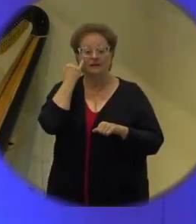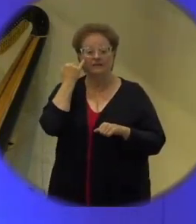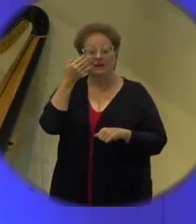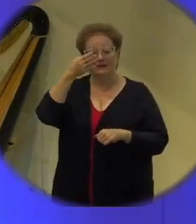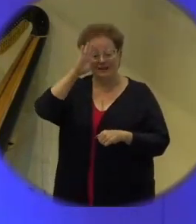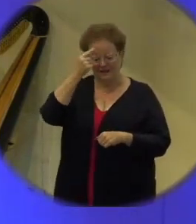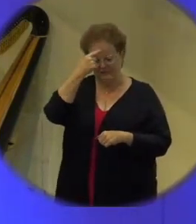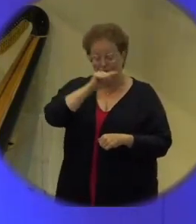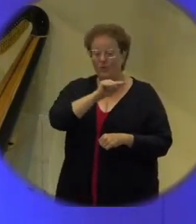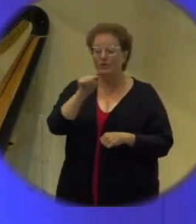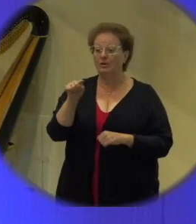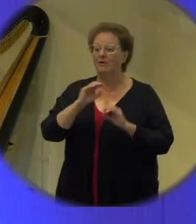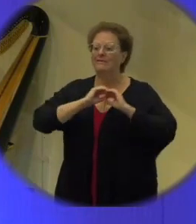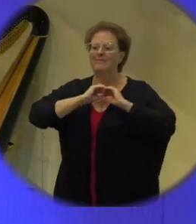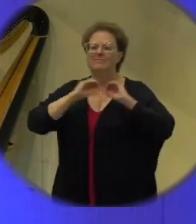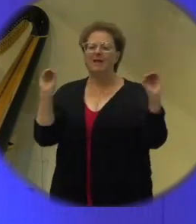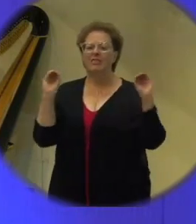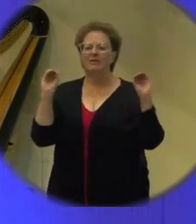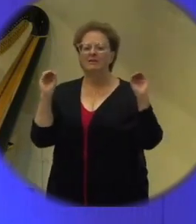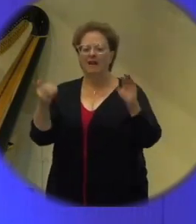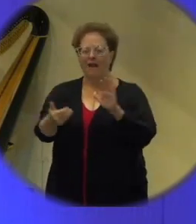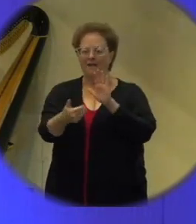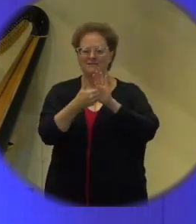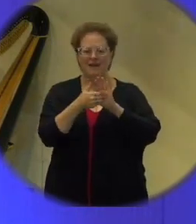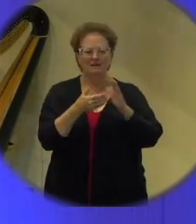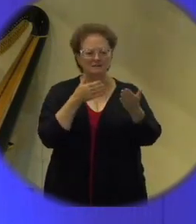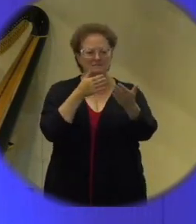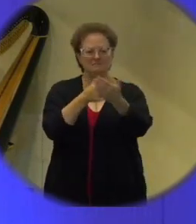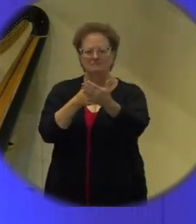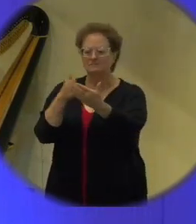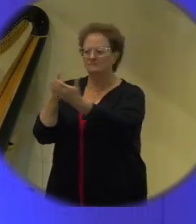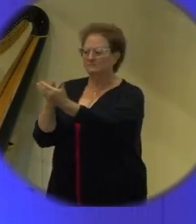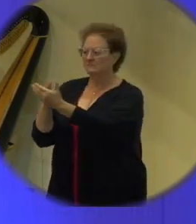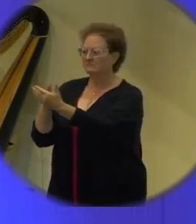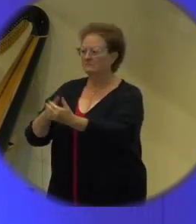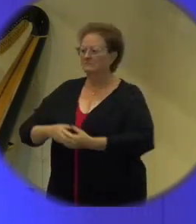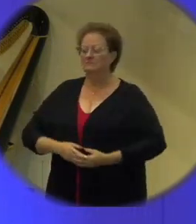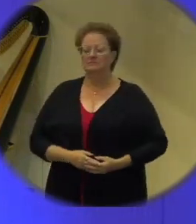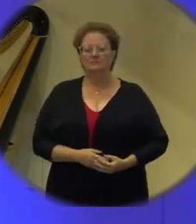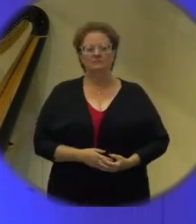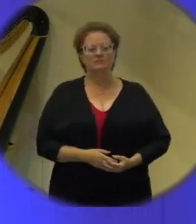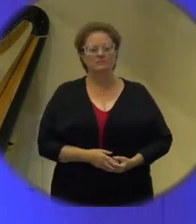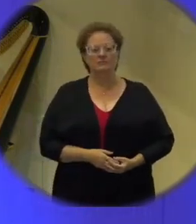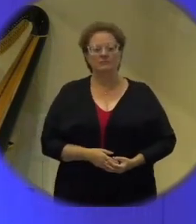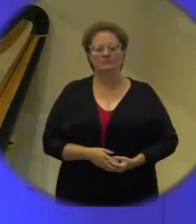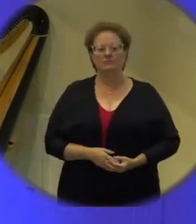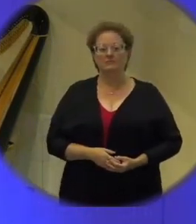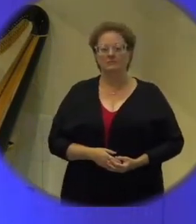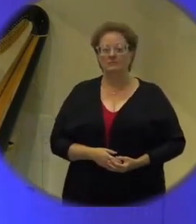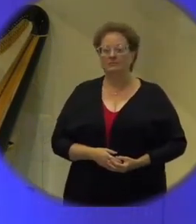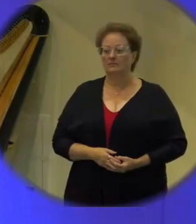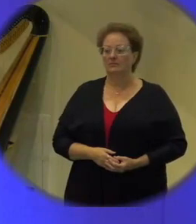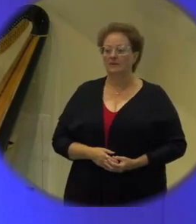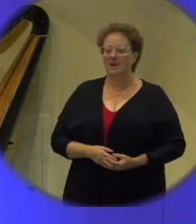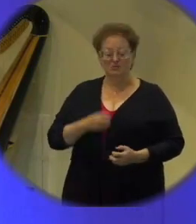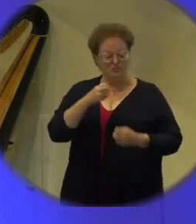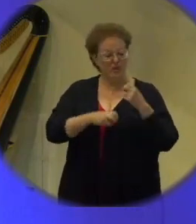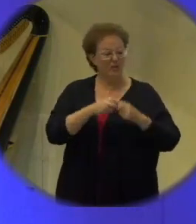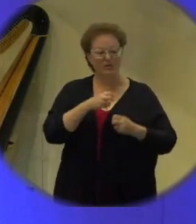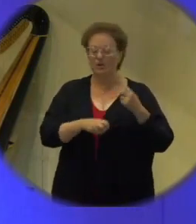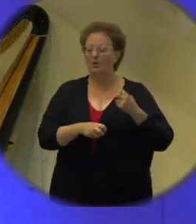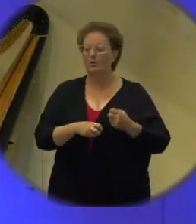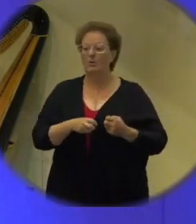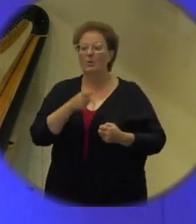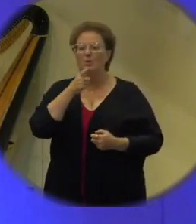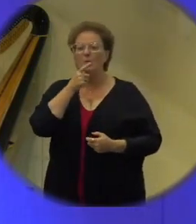you, nothing can stand against you. And then he says, well, shall trouble, who